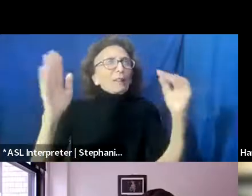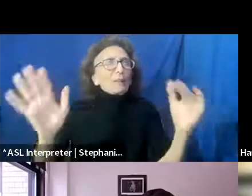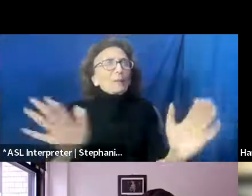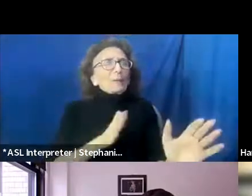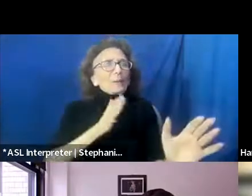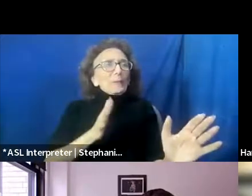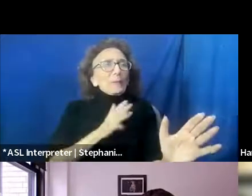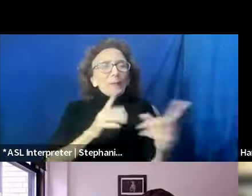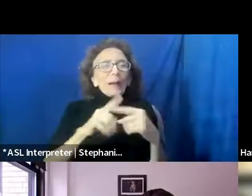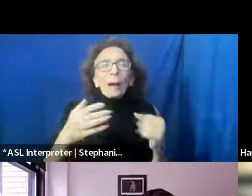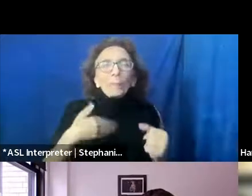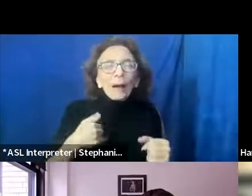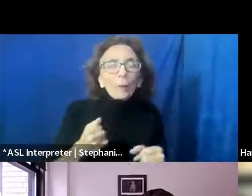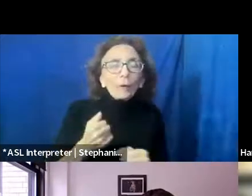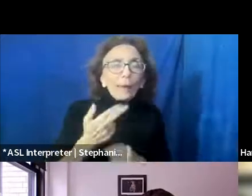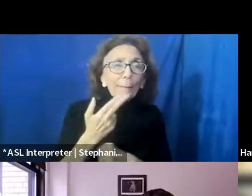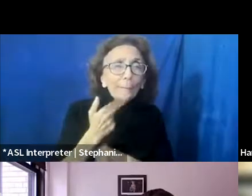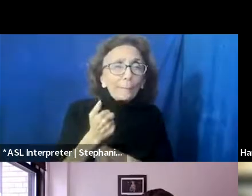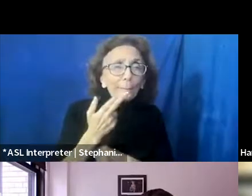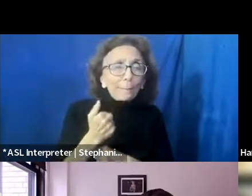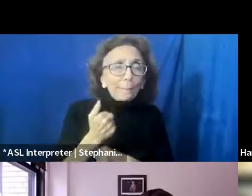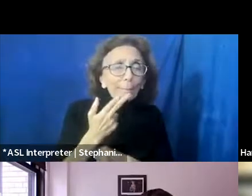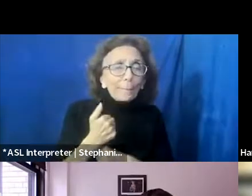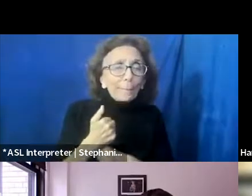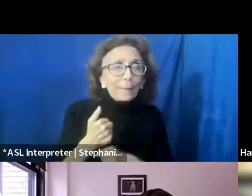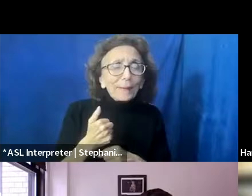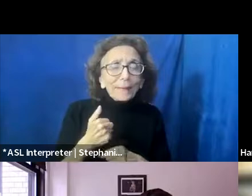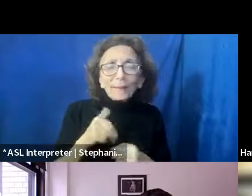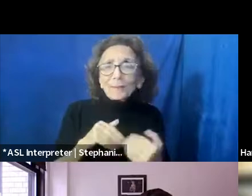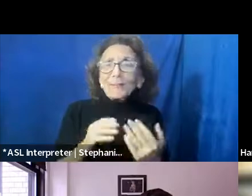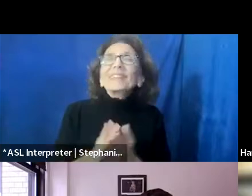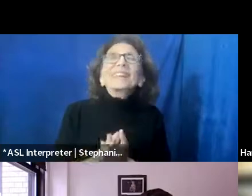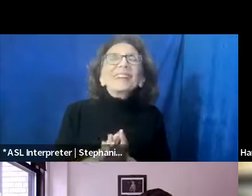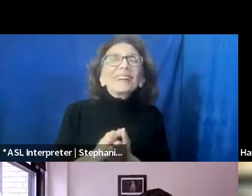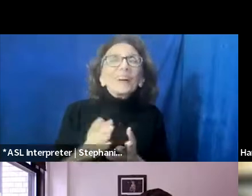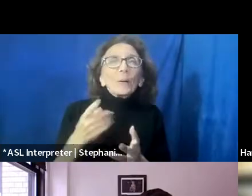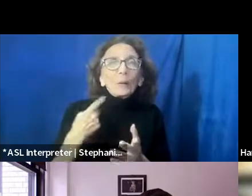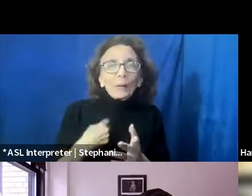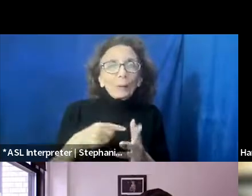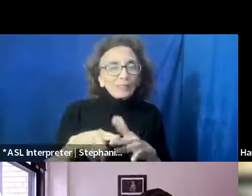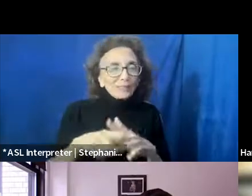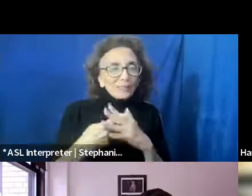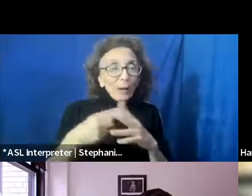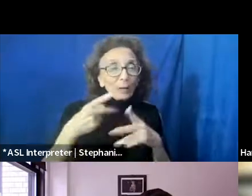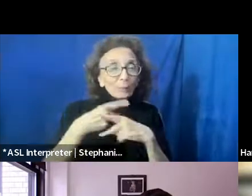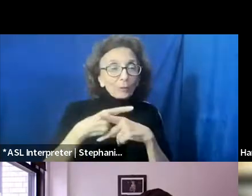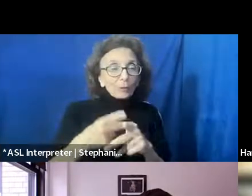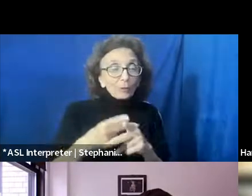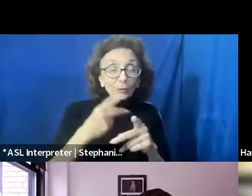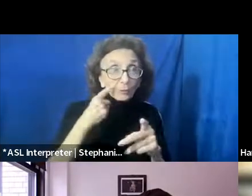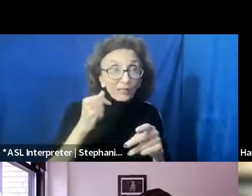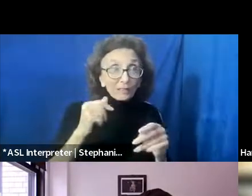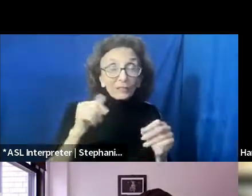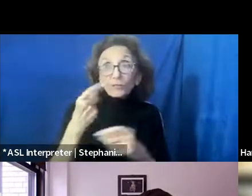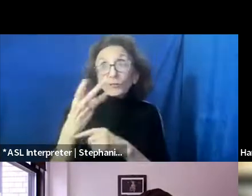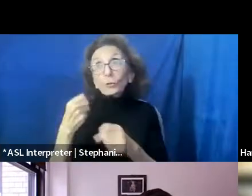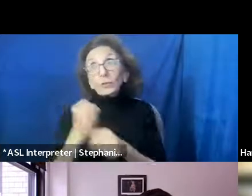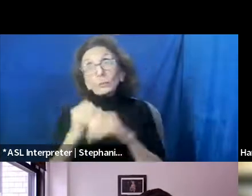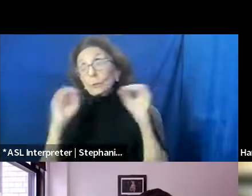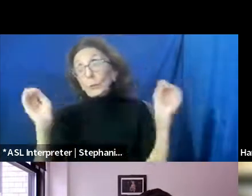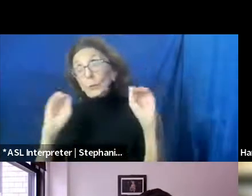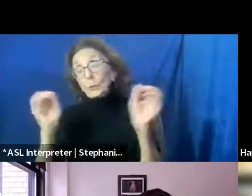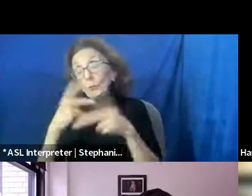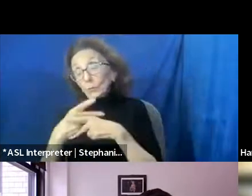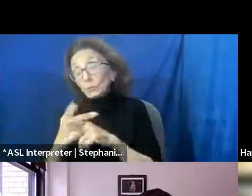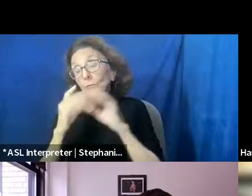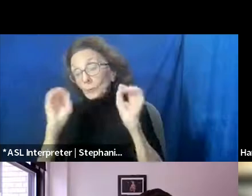in a more sort of petty way, you know, when we were going into producing fully, having not done so for a few years, and